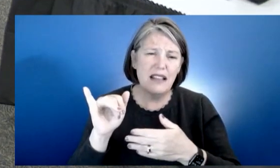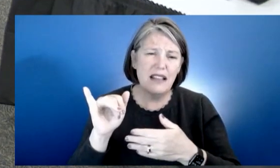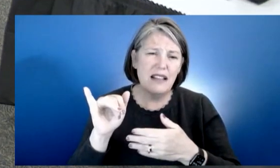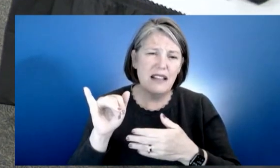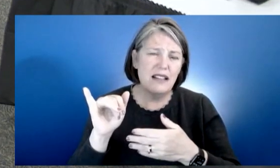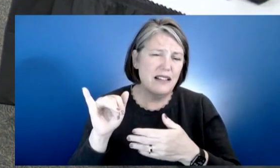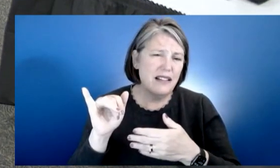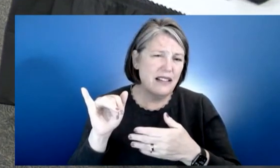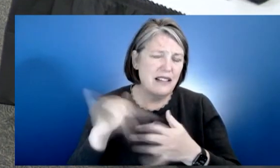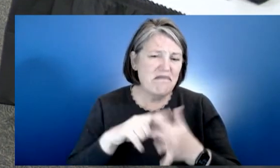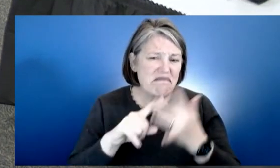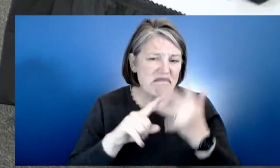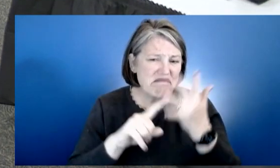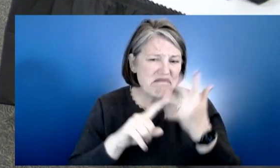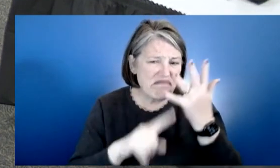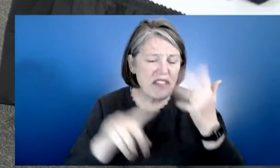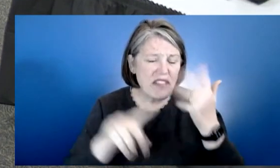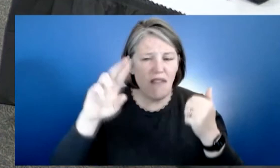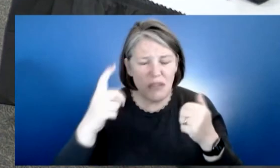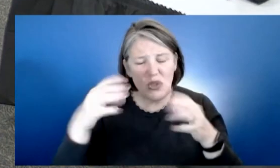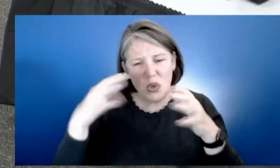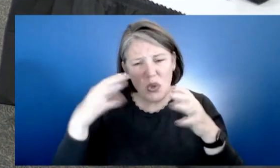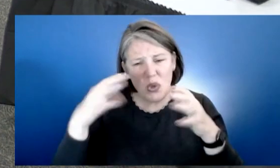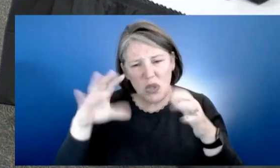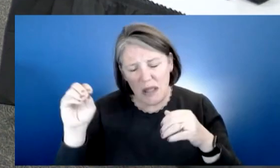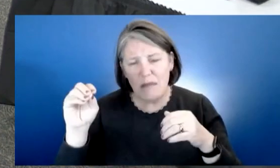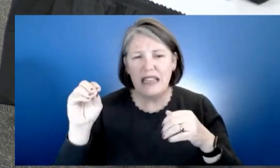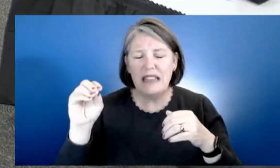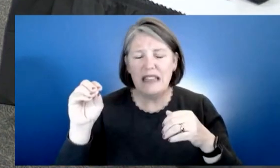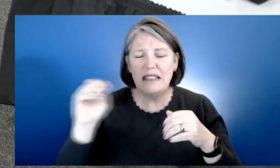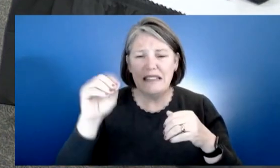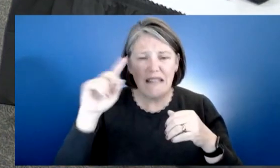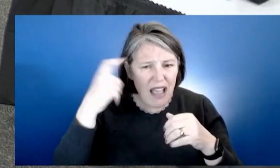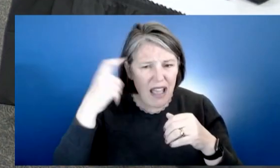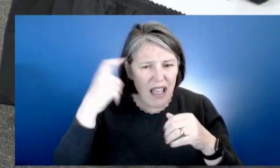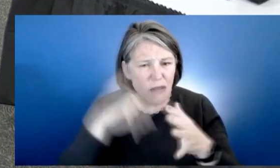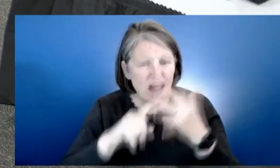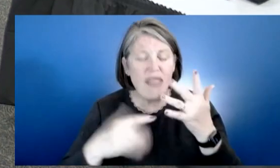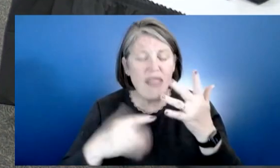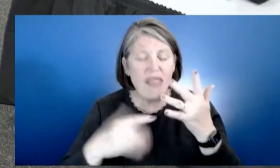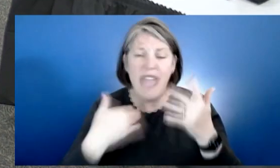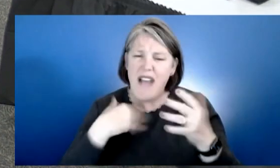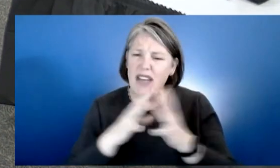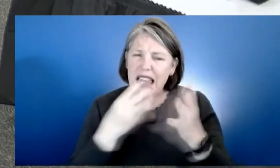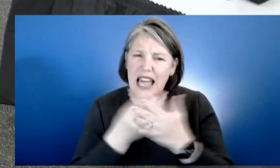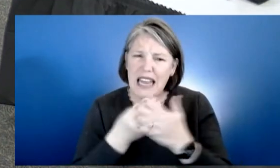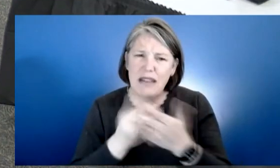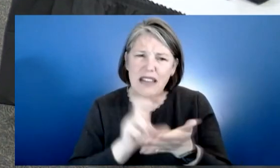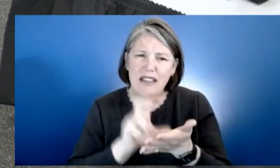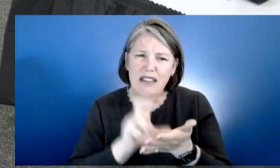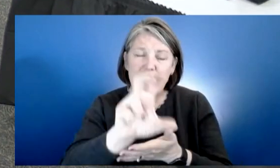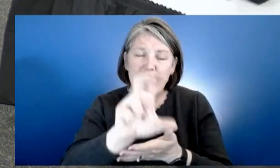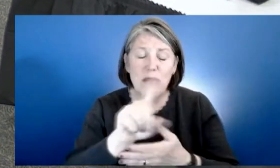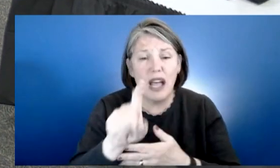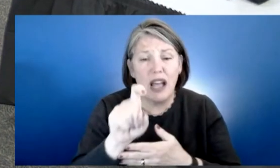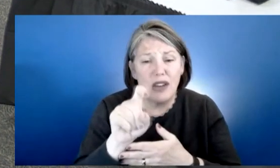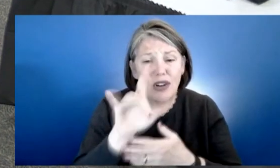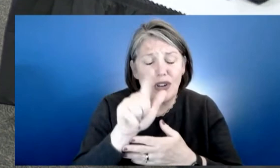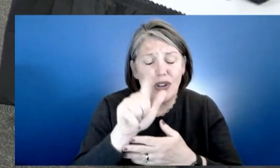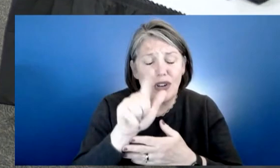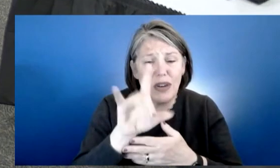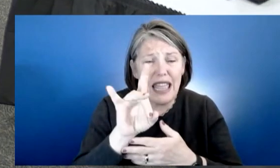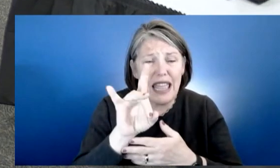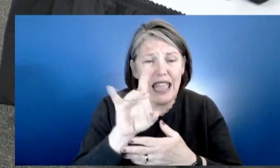pharmaceutical companies. They have a lot of money invested in these things to the tune of $128 million